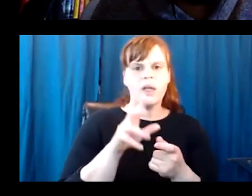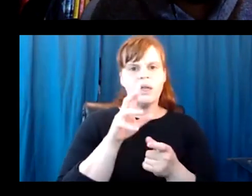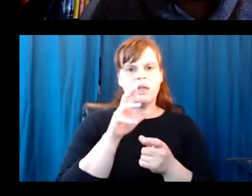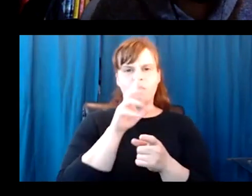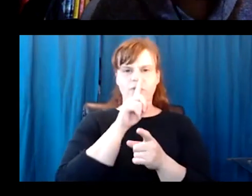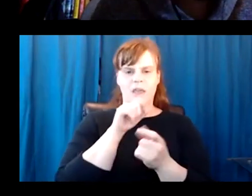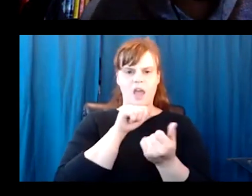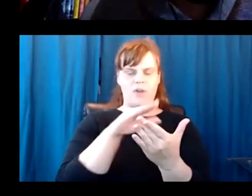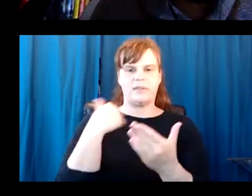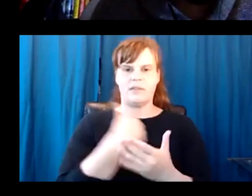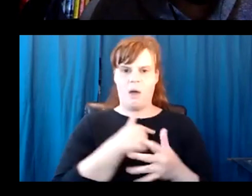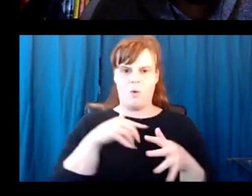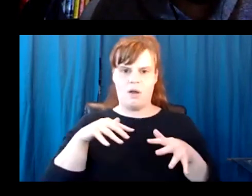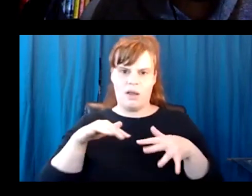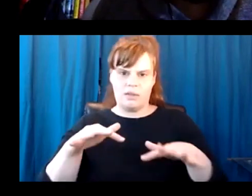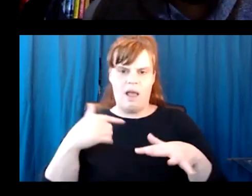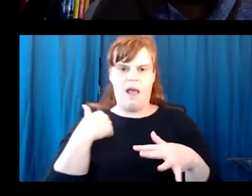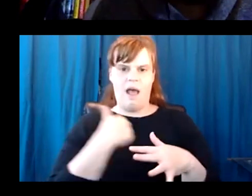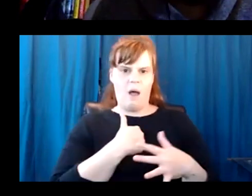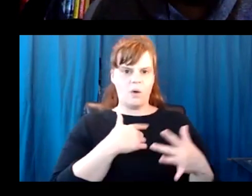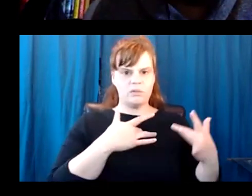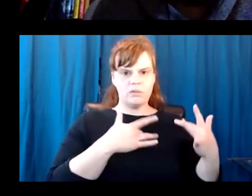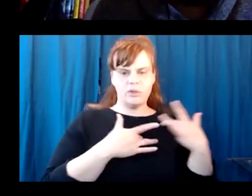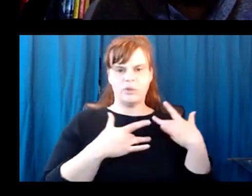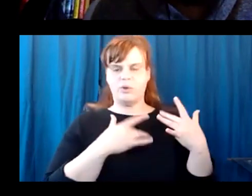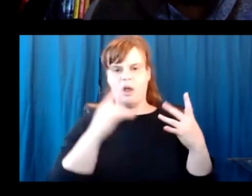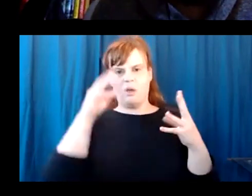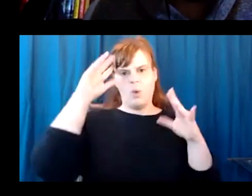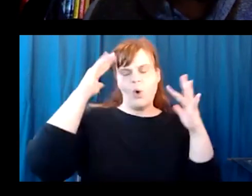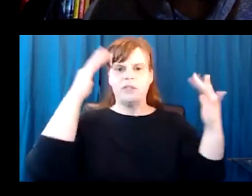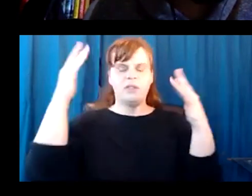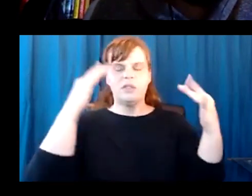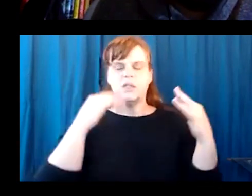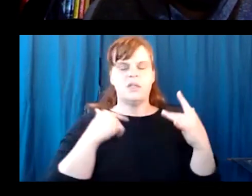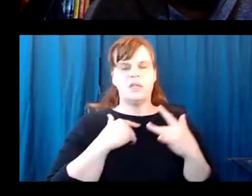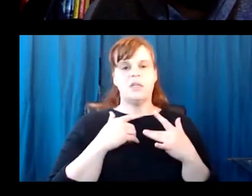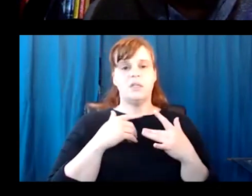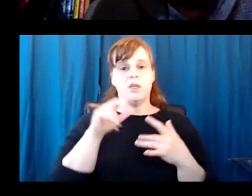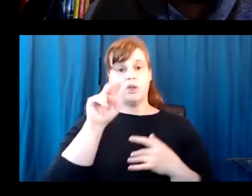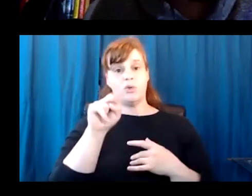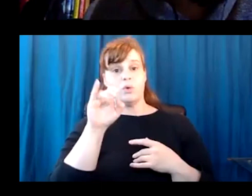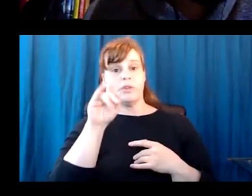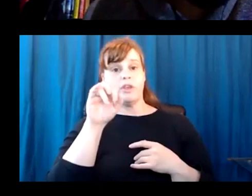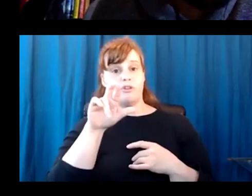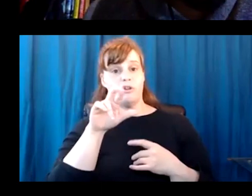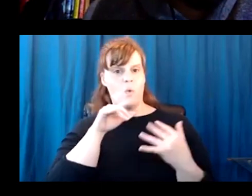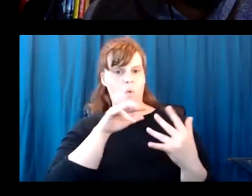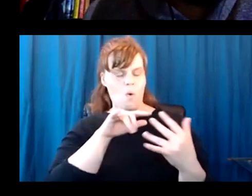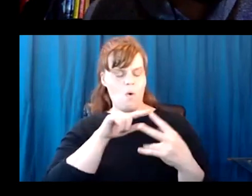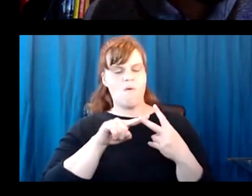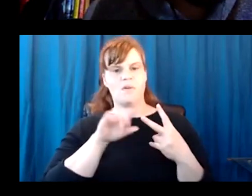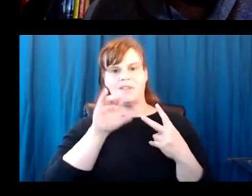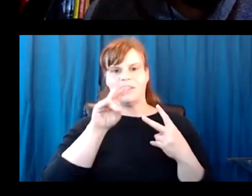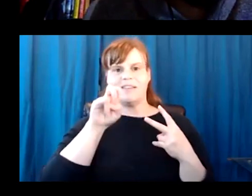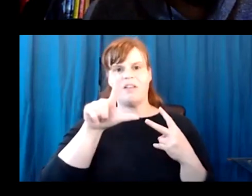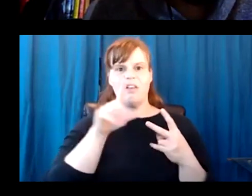They speak to our pathologies, our worries. nuclear warfare, civil rights,